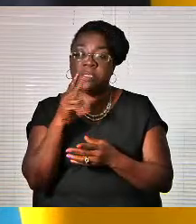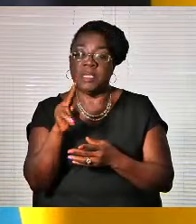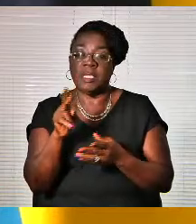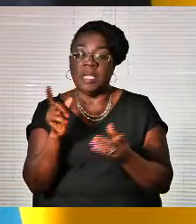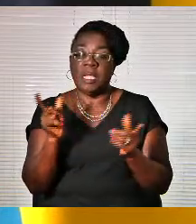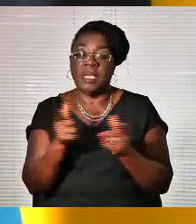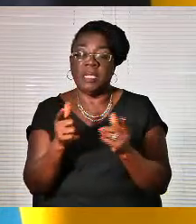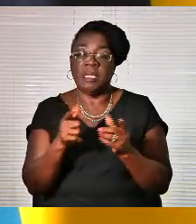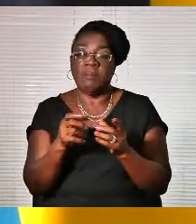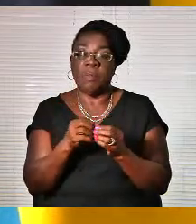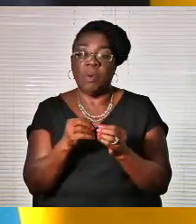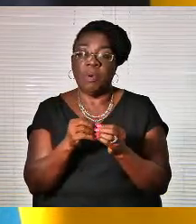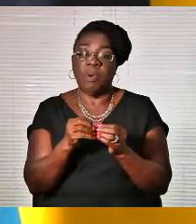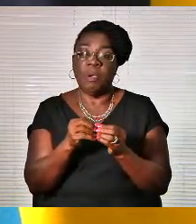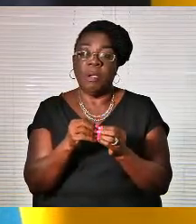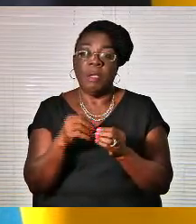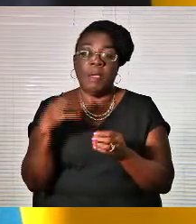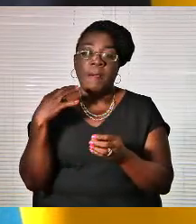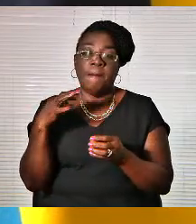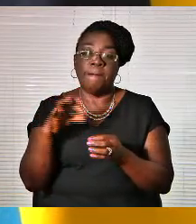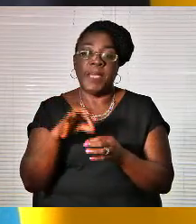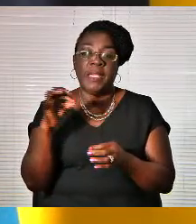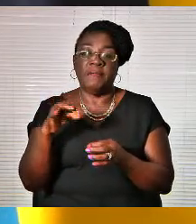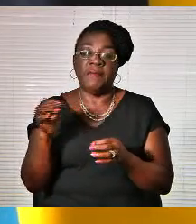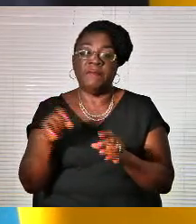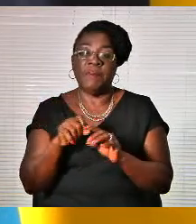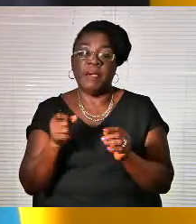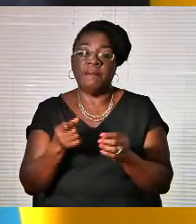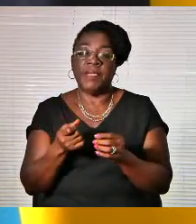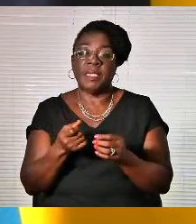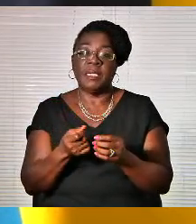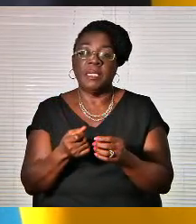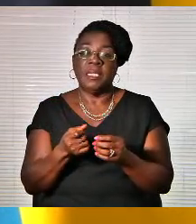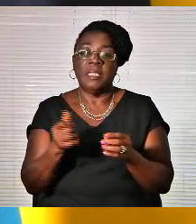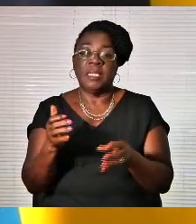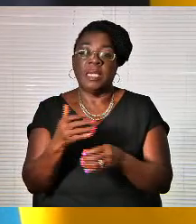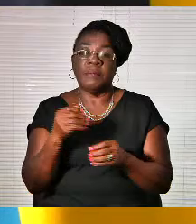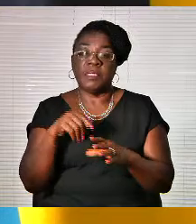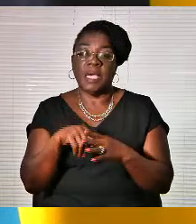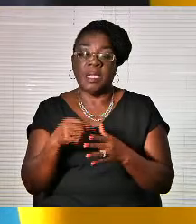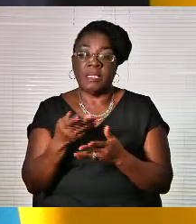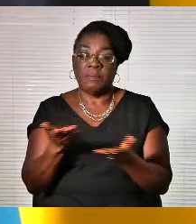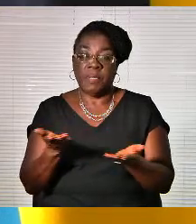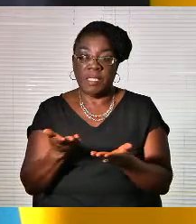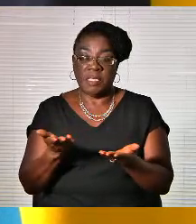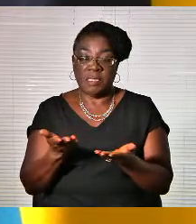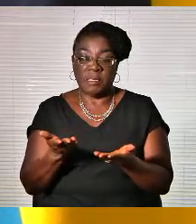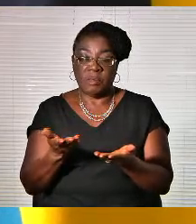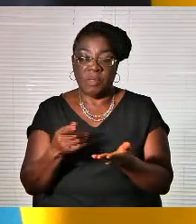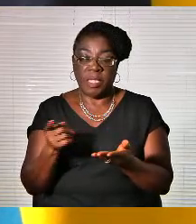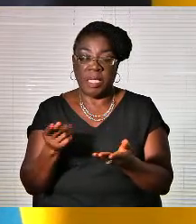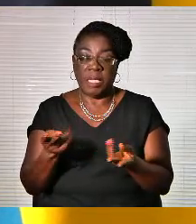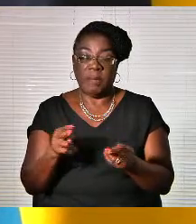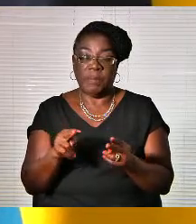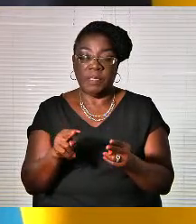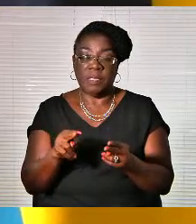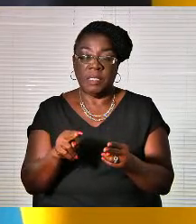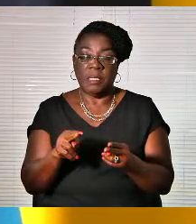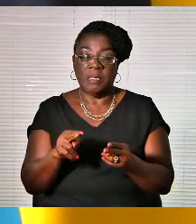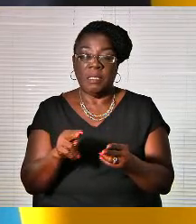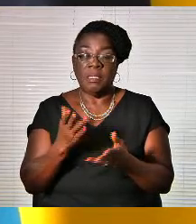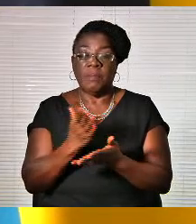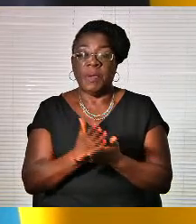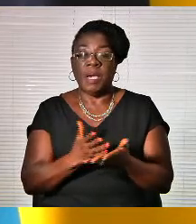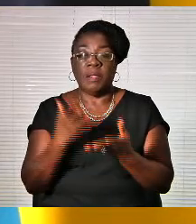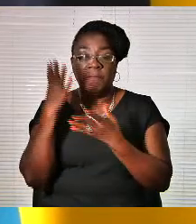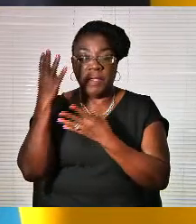more, well, some benefit from having the data capture at the point of care. But the piece of information